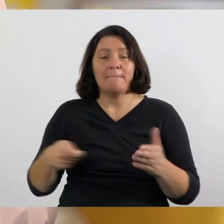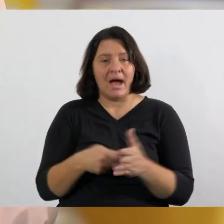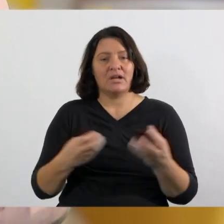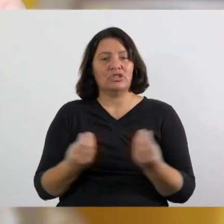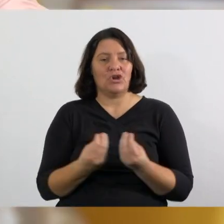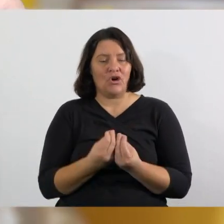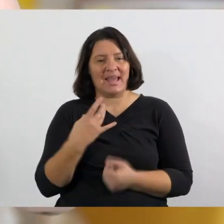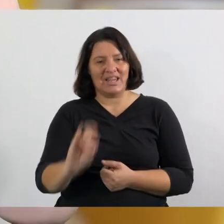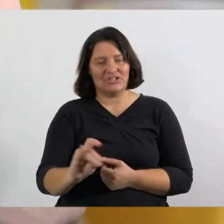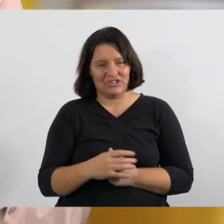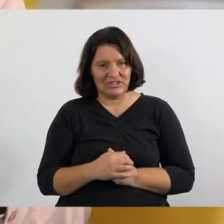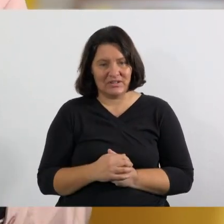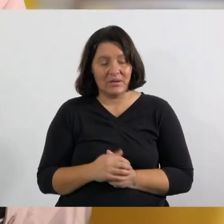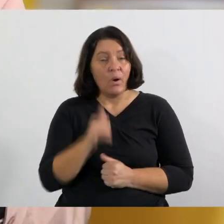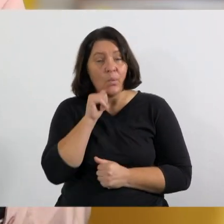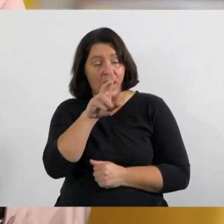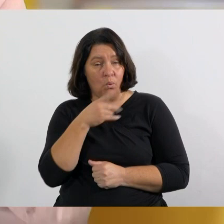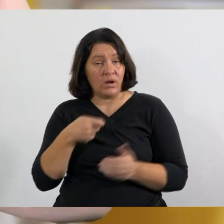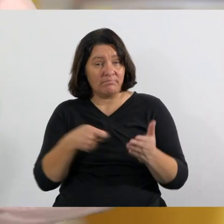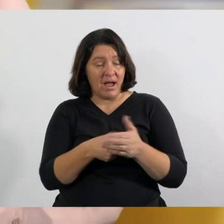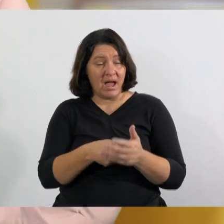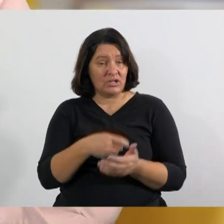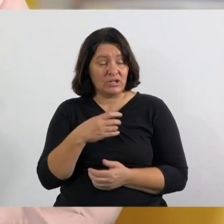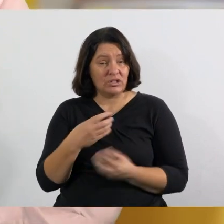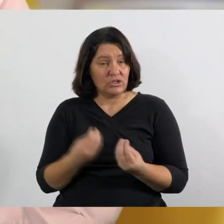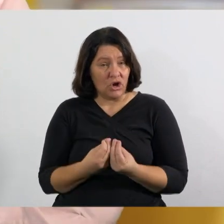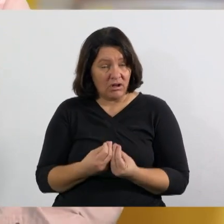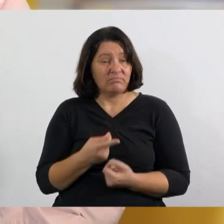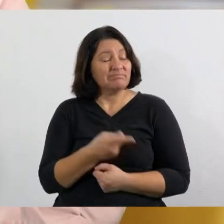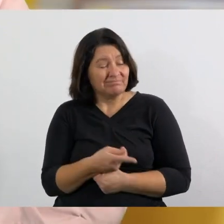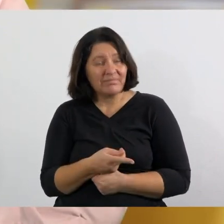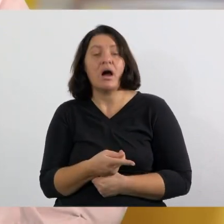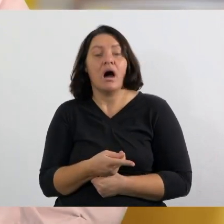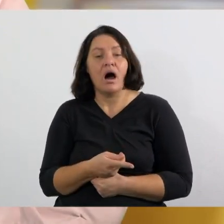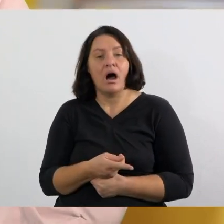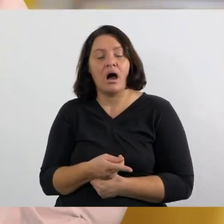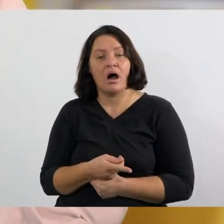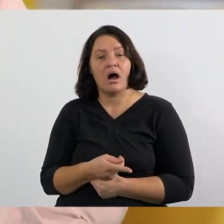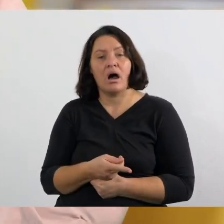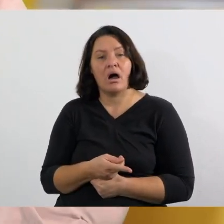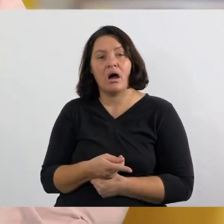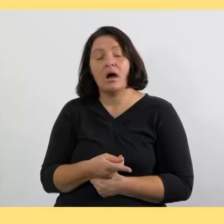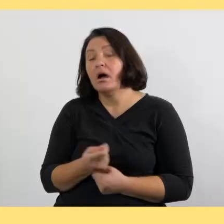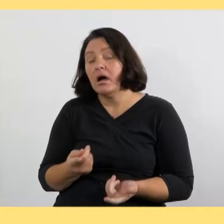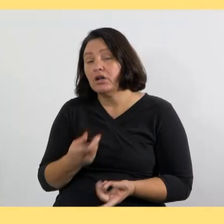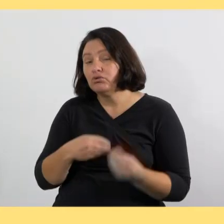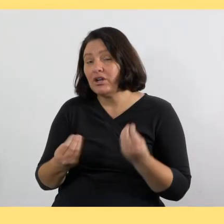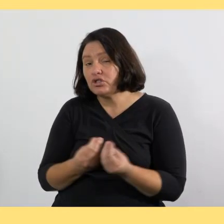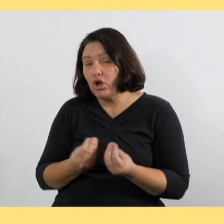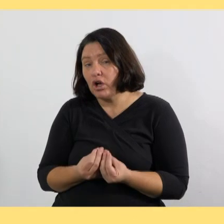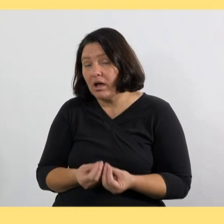question is, does it increase my trading stock account or decreases it? It definitely increases it. That means I'm going to bring it now to